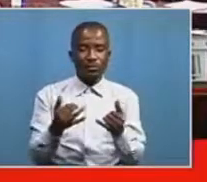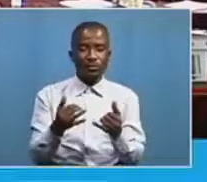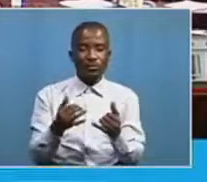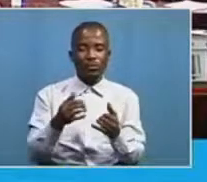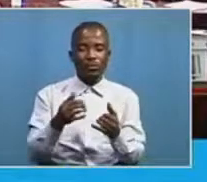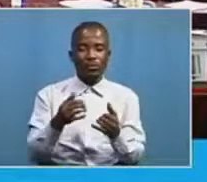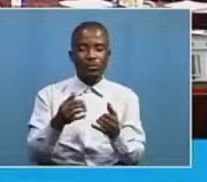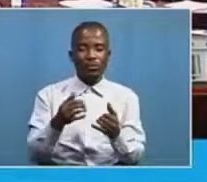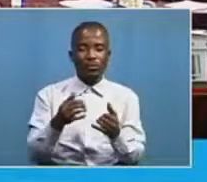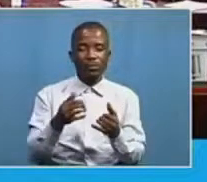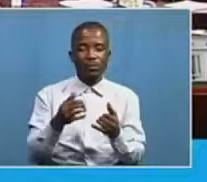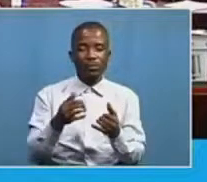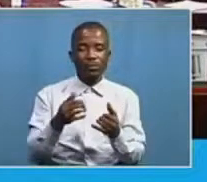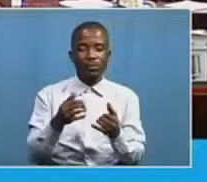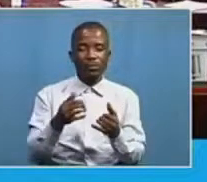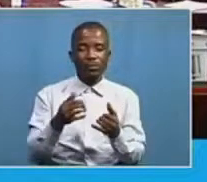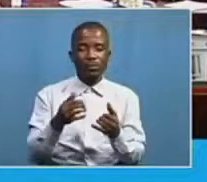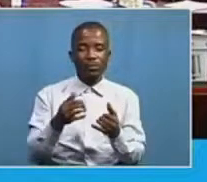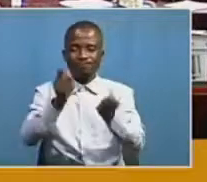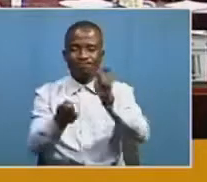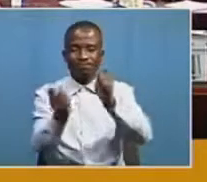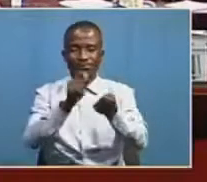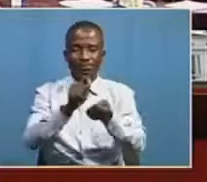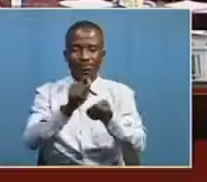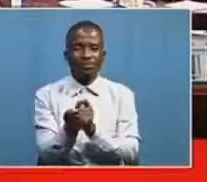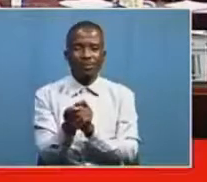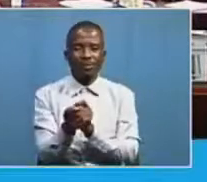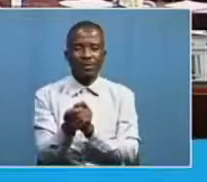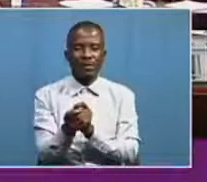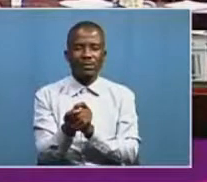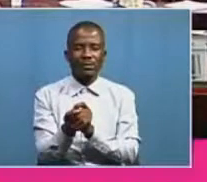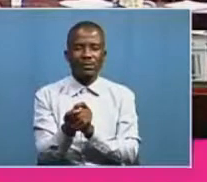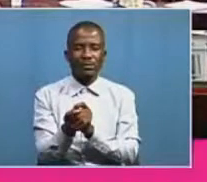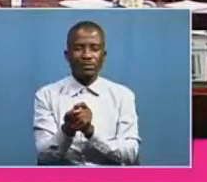press release, paragraph 29, in this